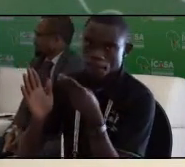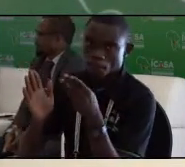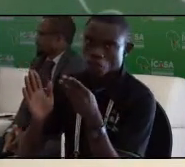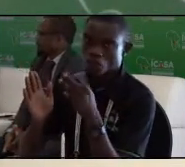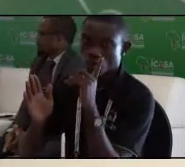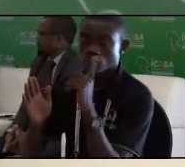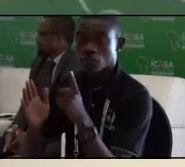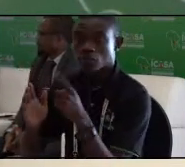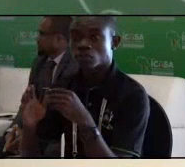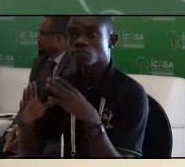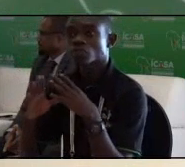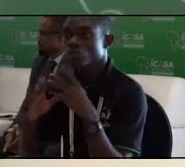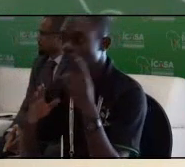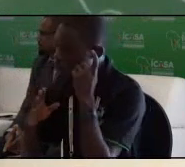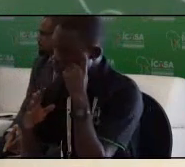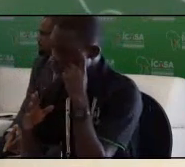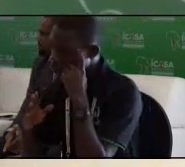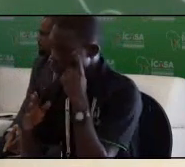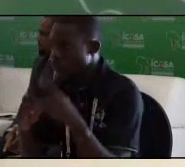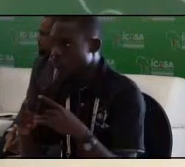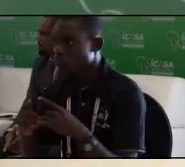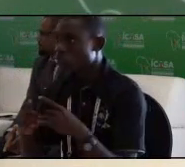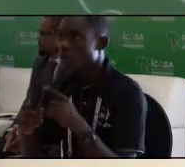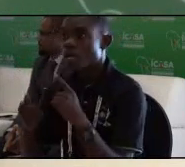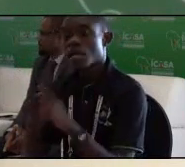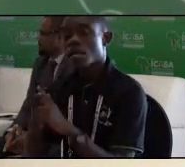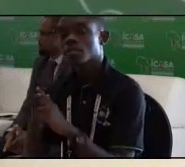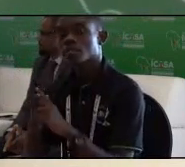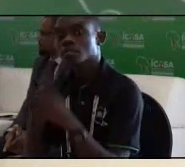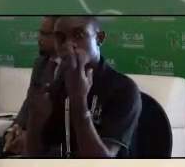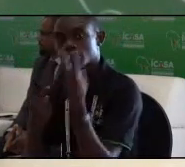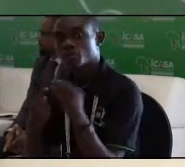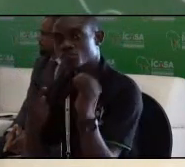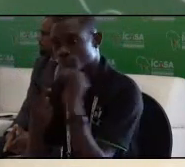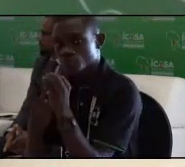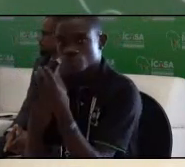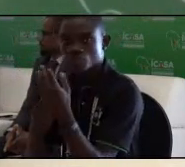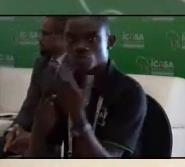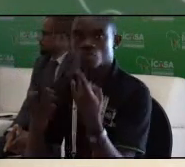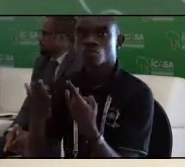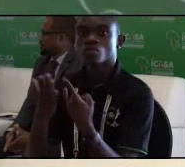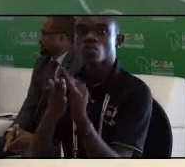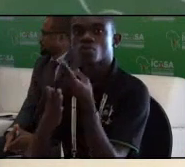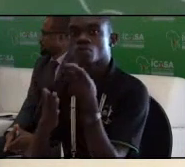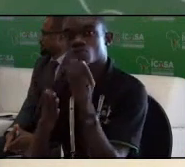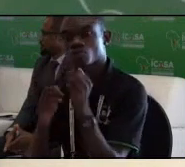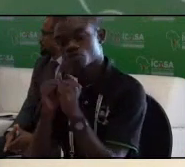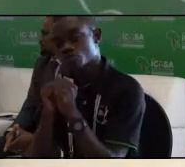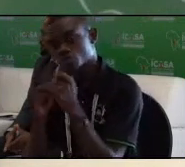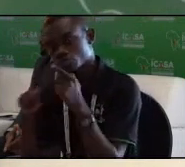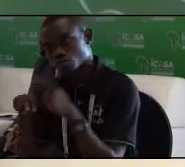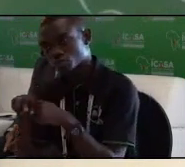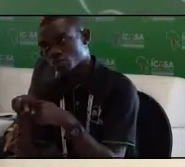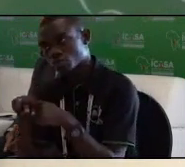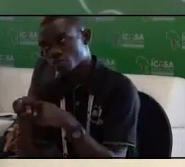that level of linkage. The final point, or the final few points, are the opportunities for bundling. If